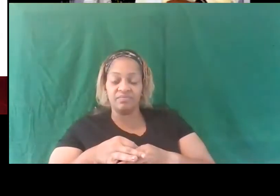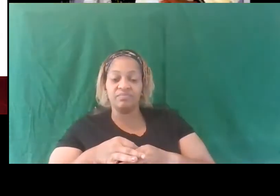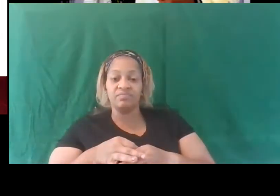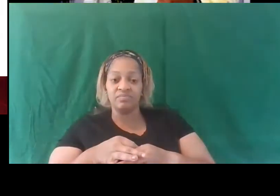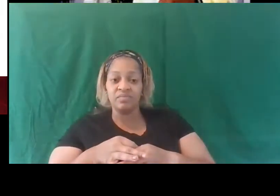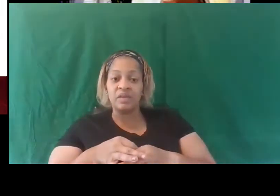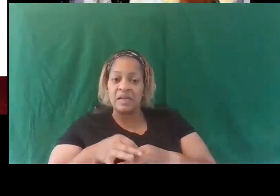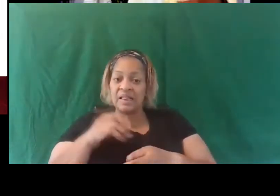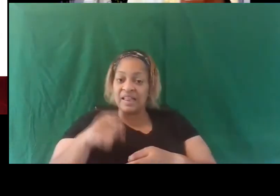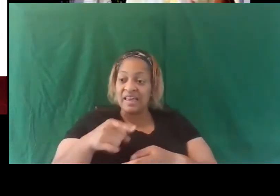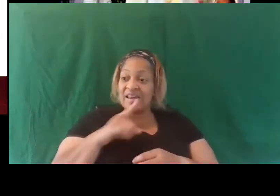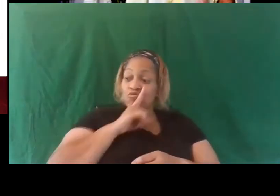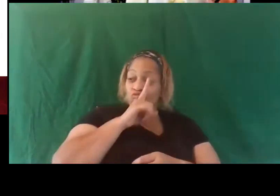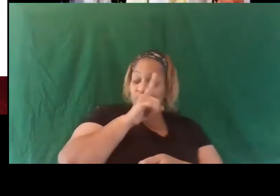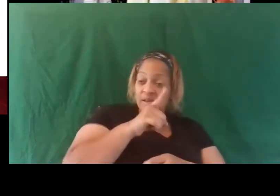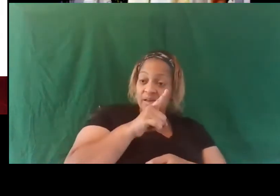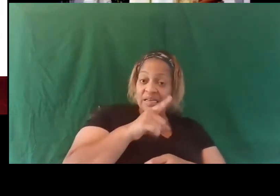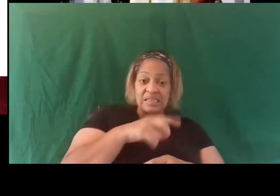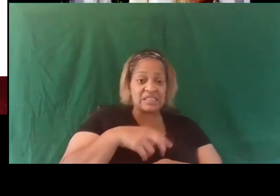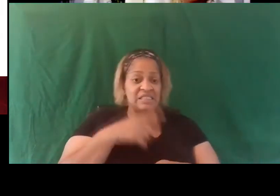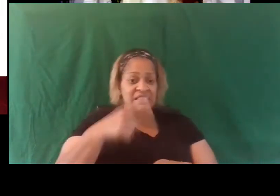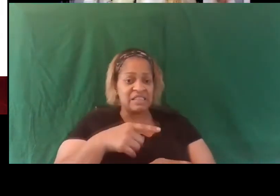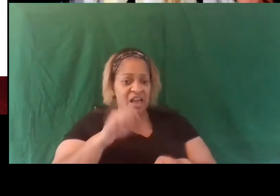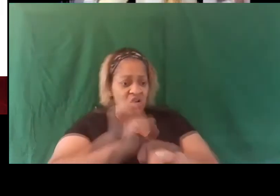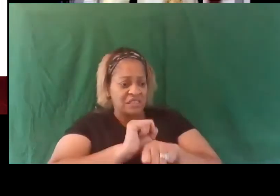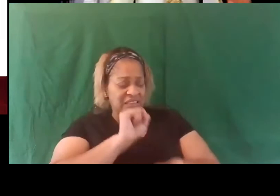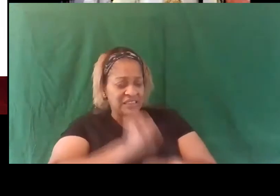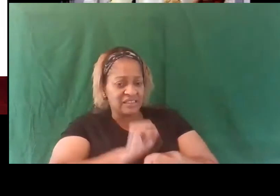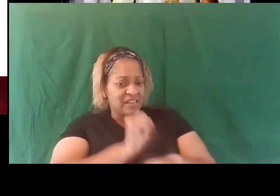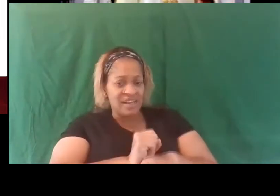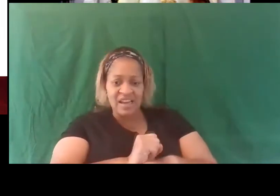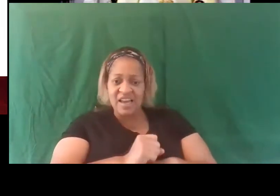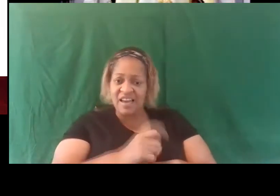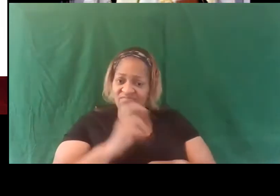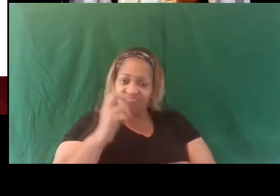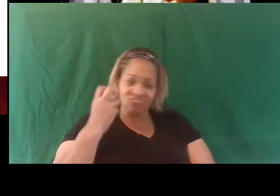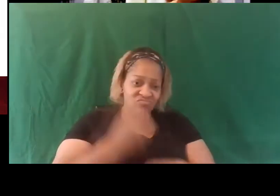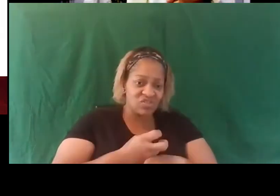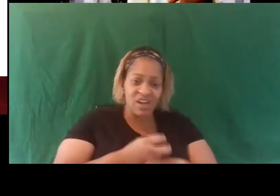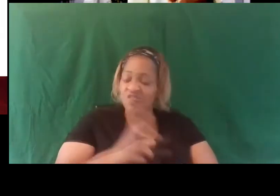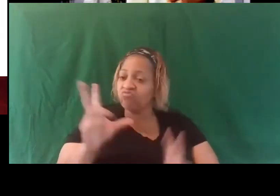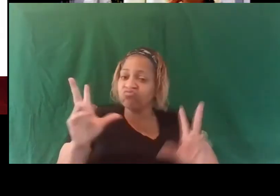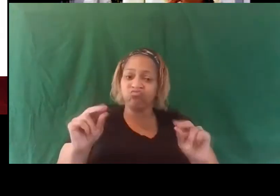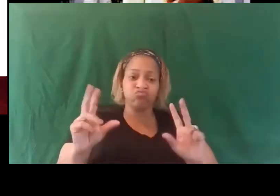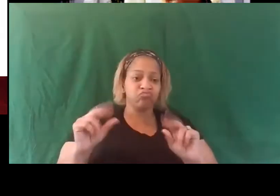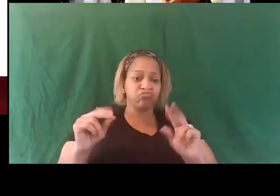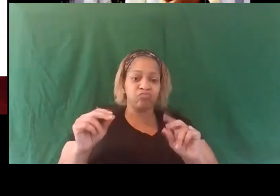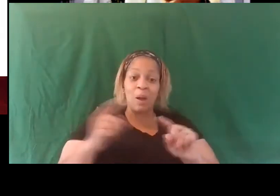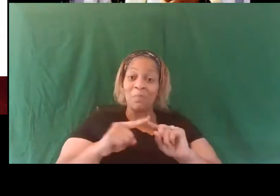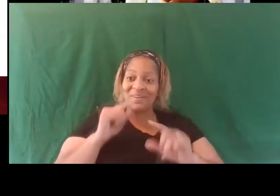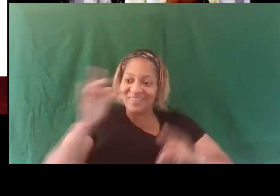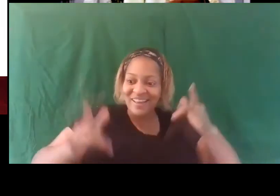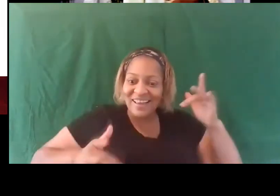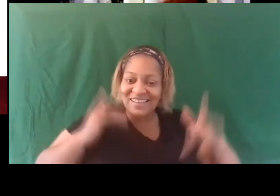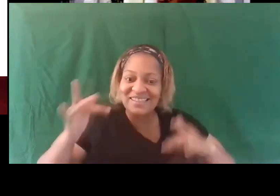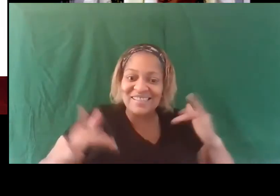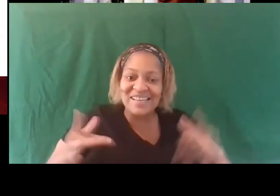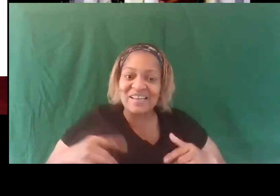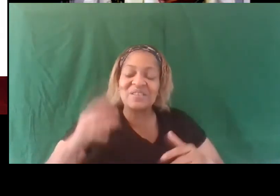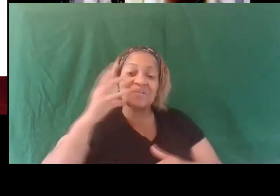task, but an exciting experience. Whatever is going on is not difficult. Meditating for 5 minutes is not